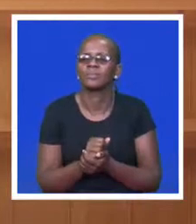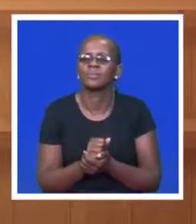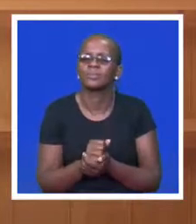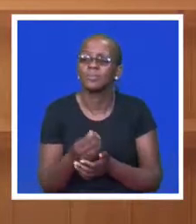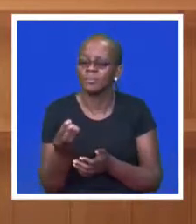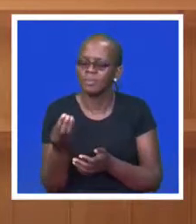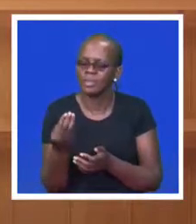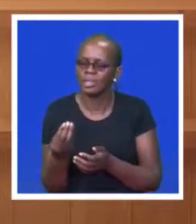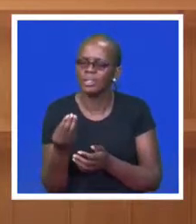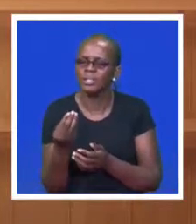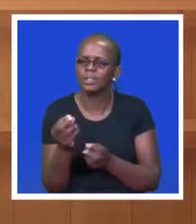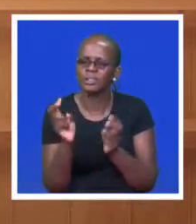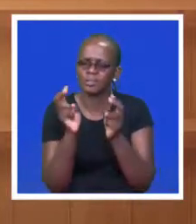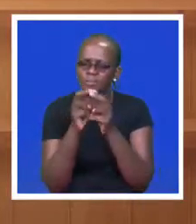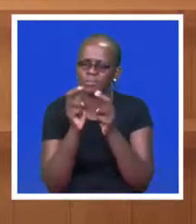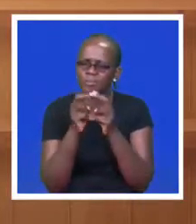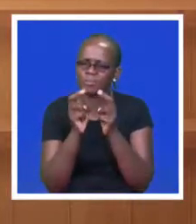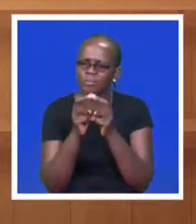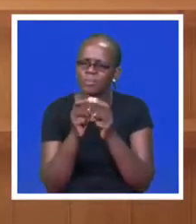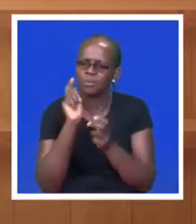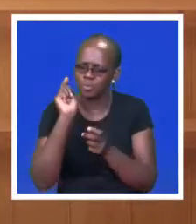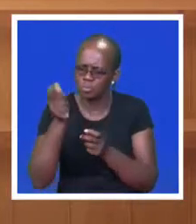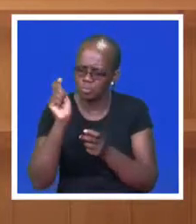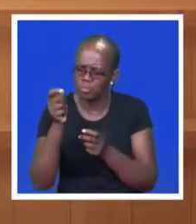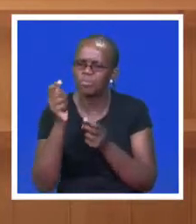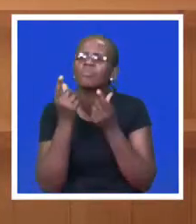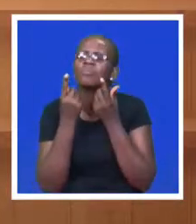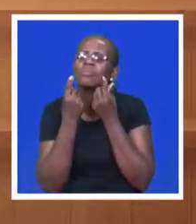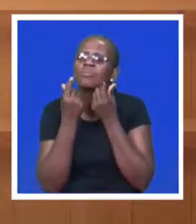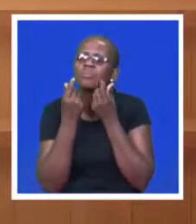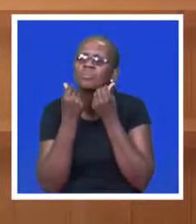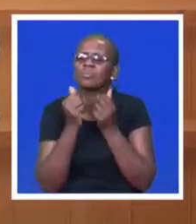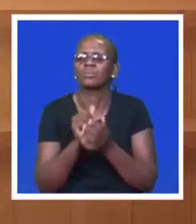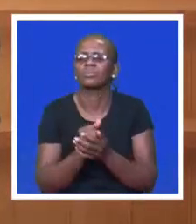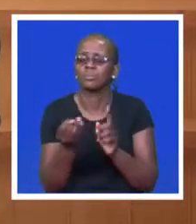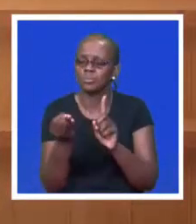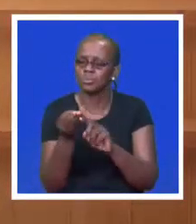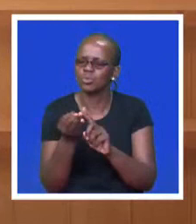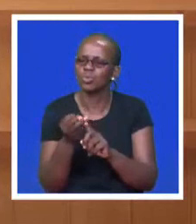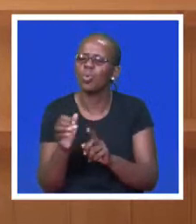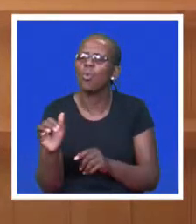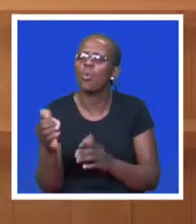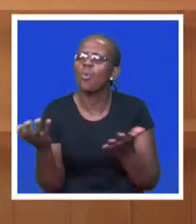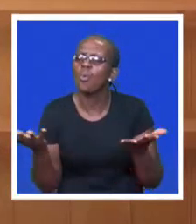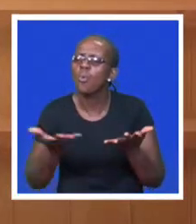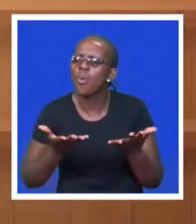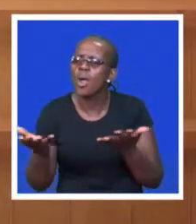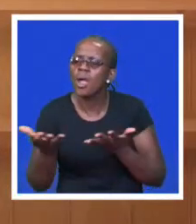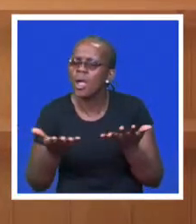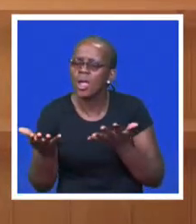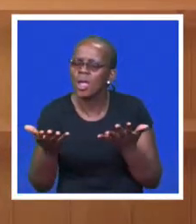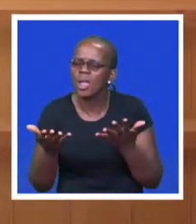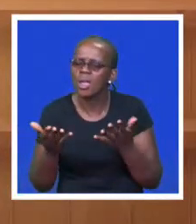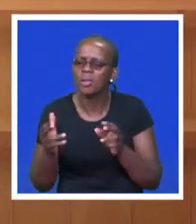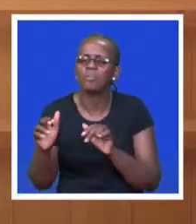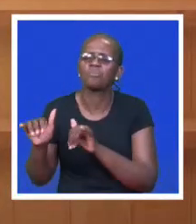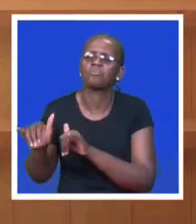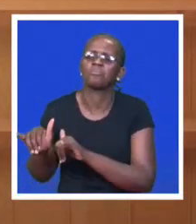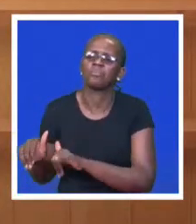Alright. Where did the mice live? They lived in the